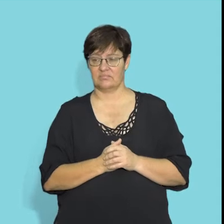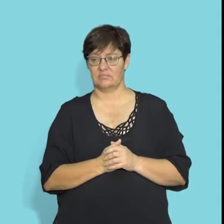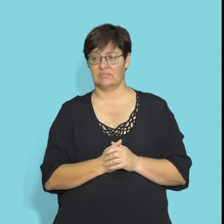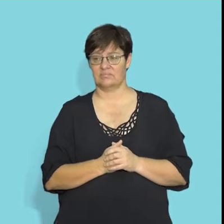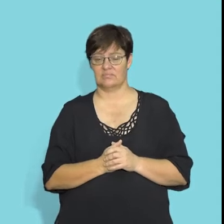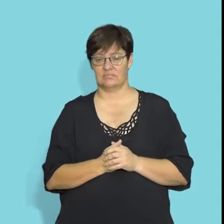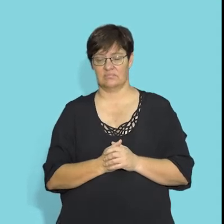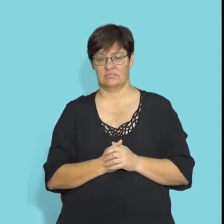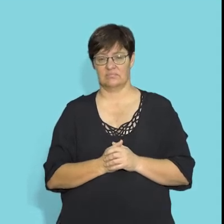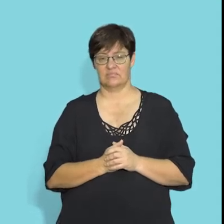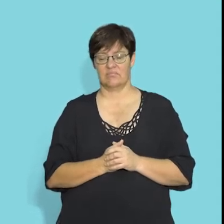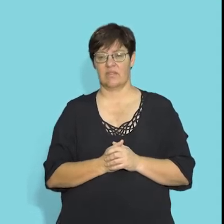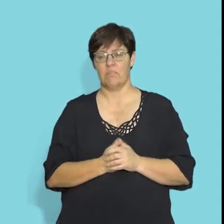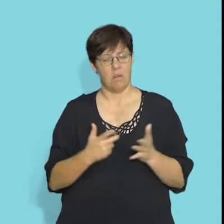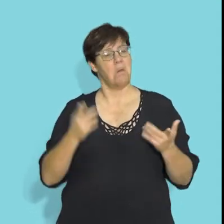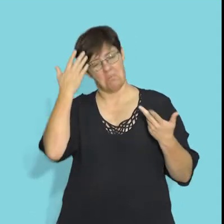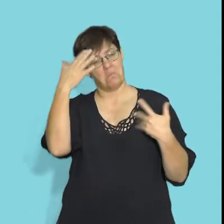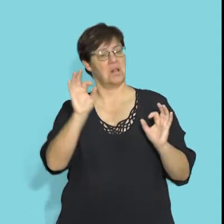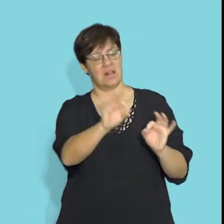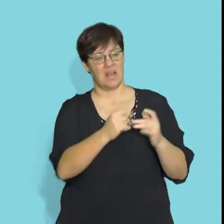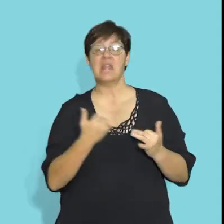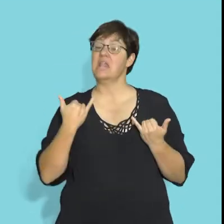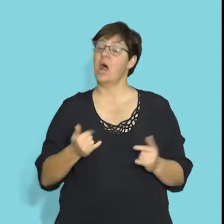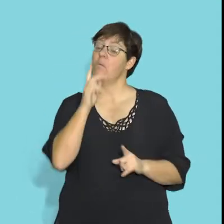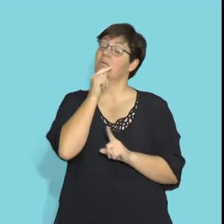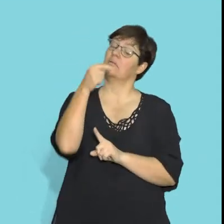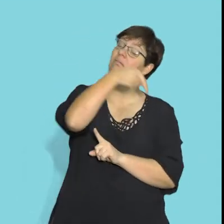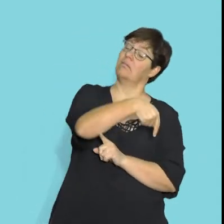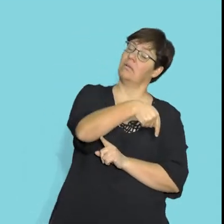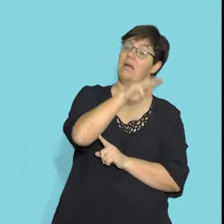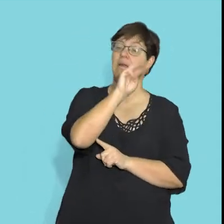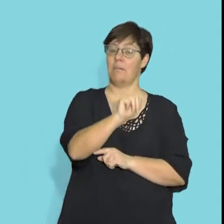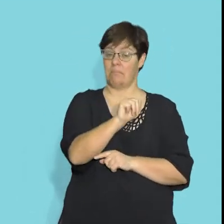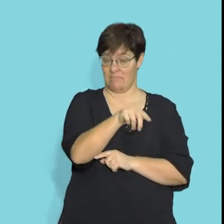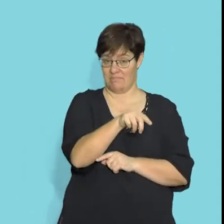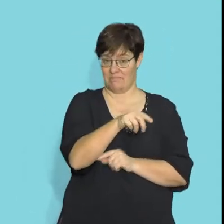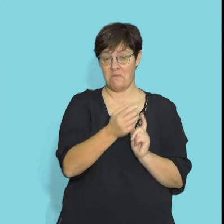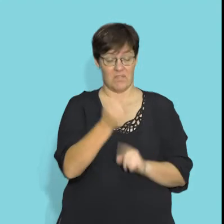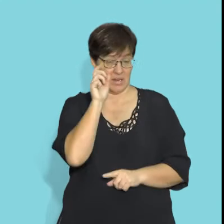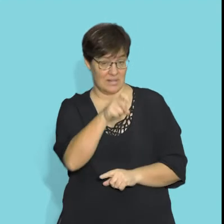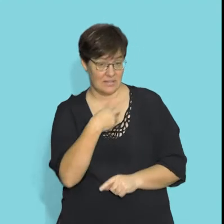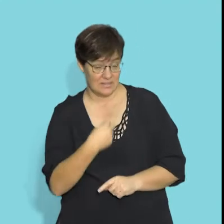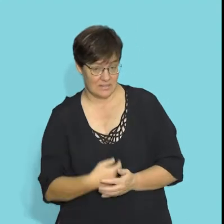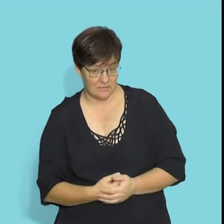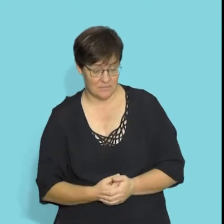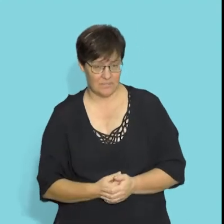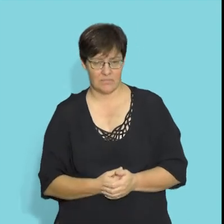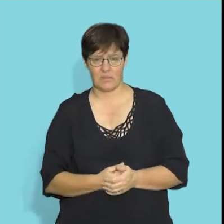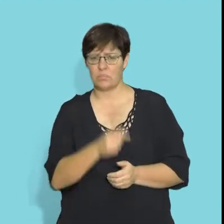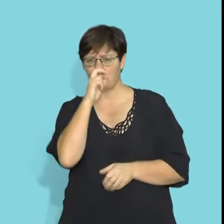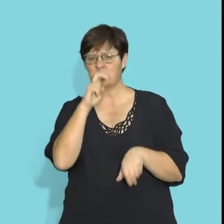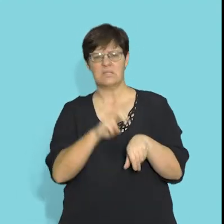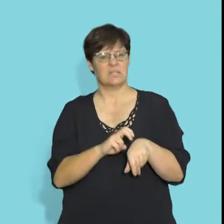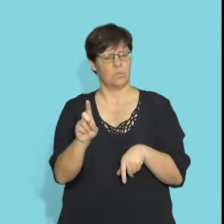the y-cut is equal to 2. So I'm halfway there. All I now need to do is find the gradient. All right? What